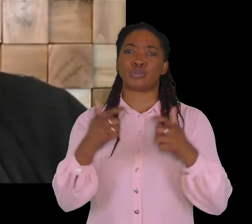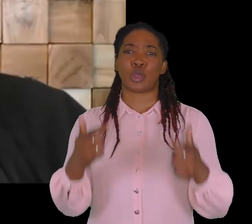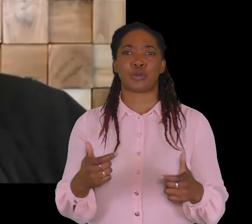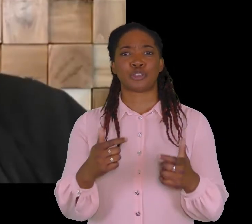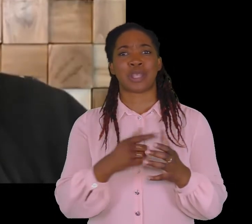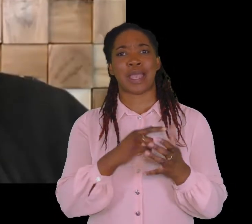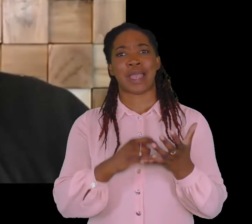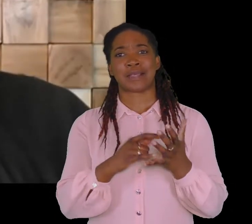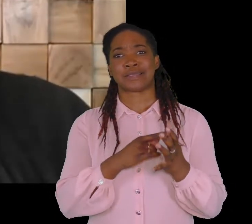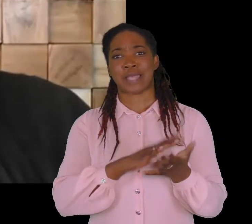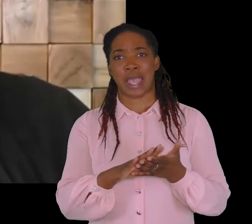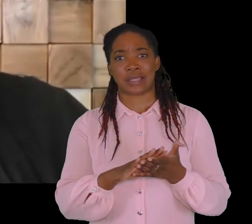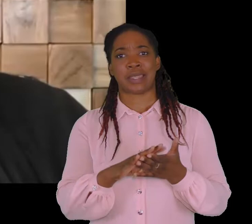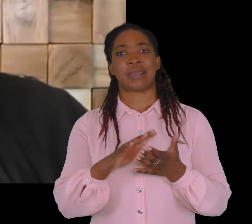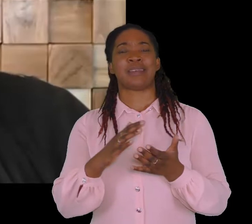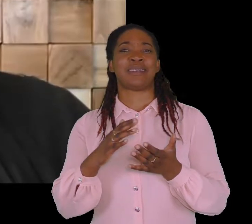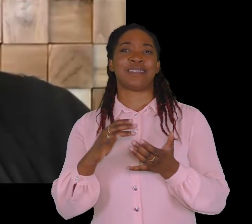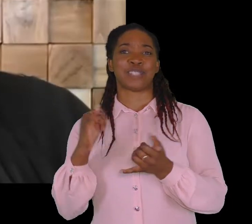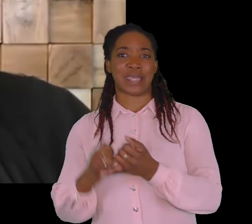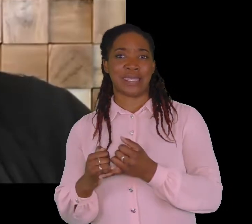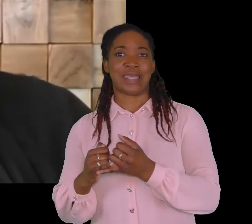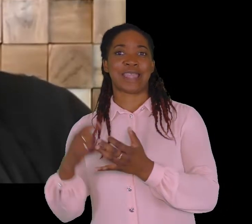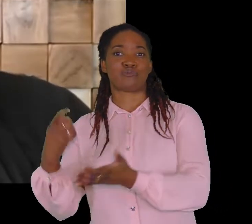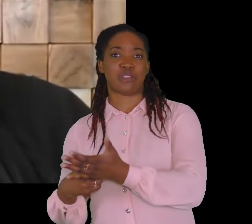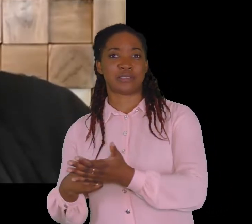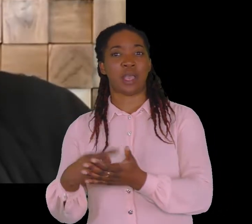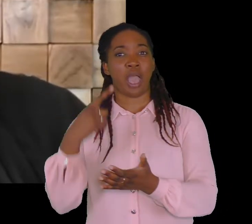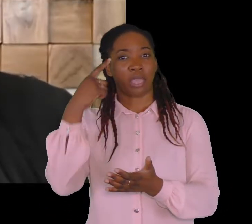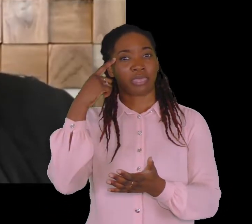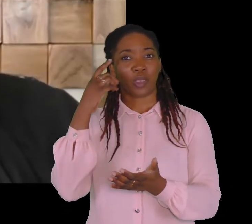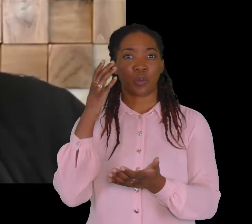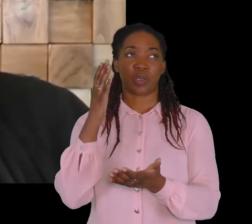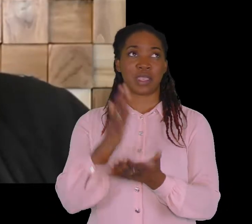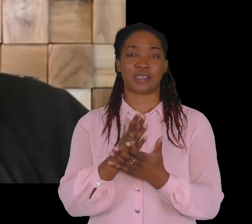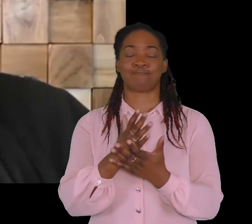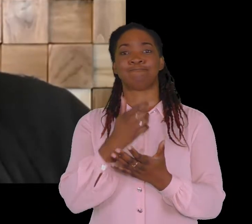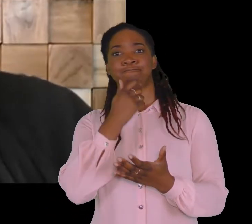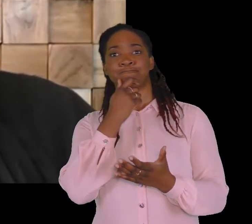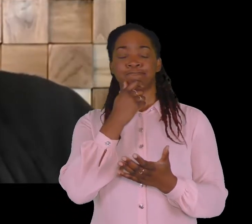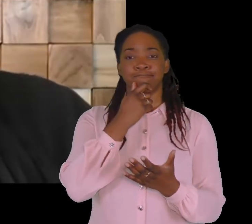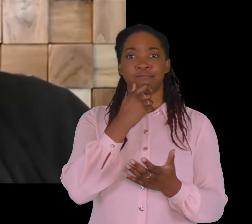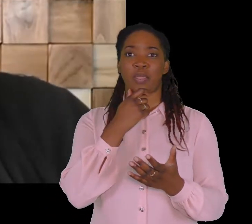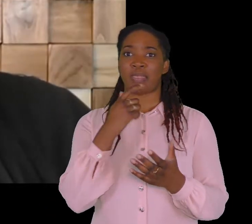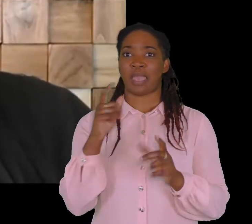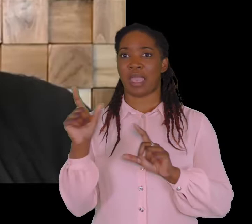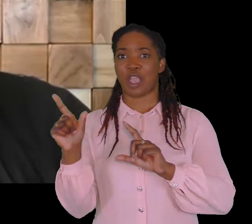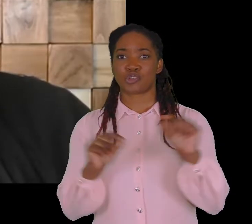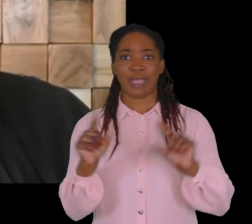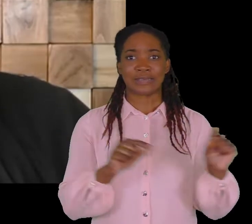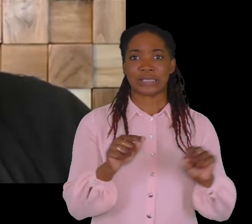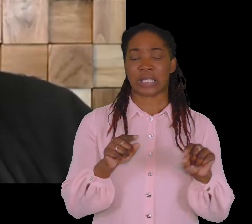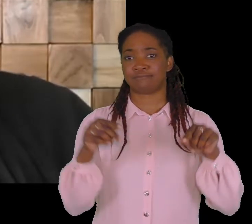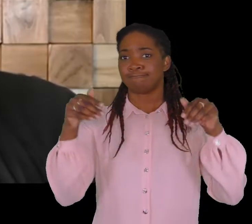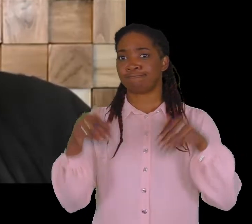got into the materialities of curating as a craft, the politics at the time,